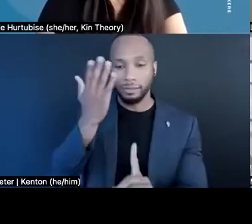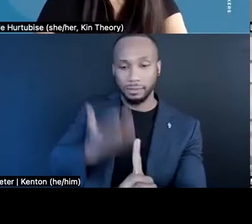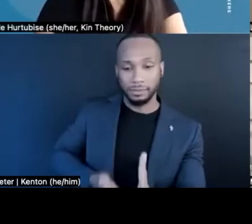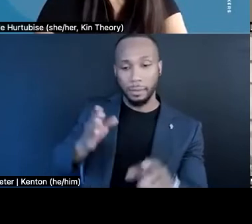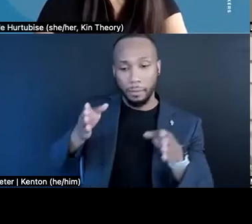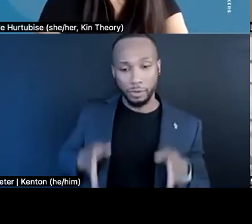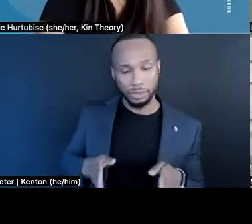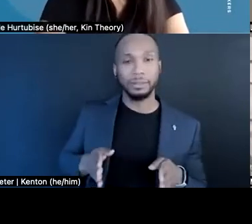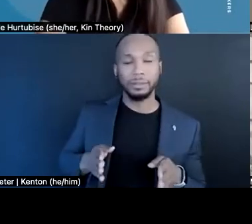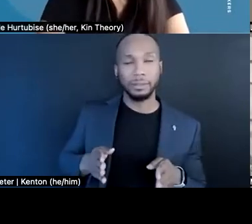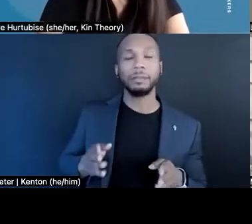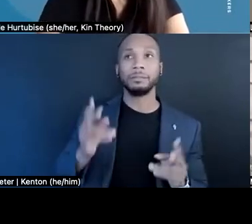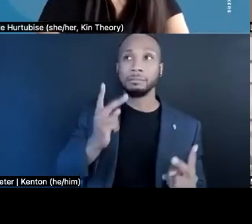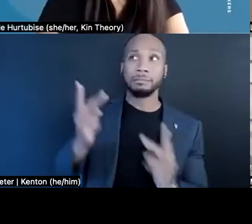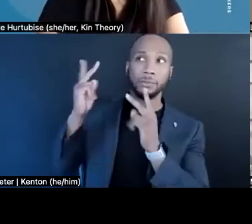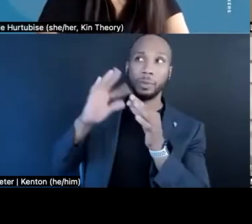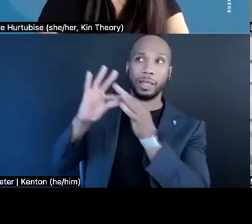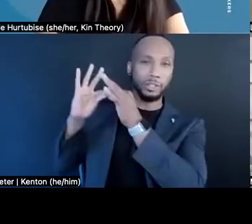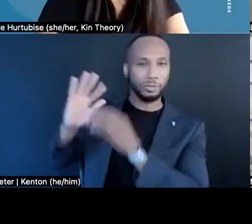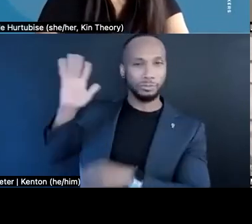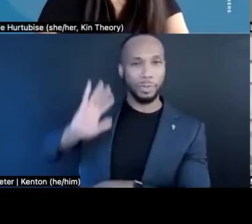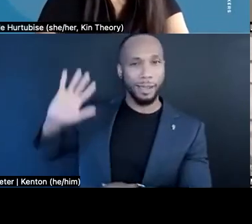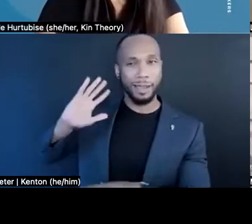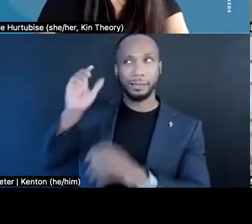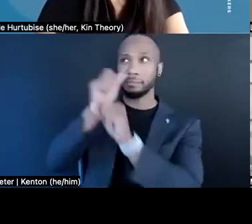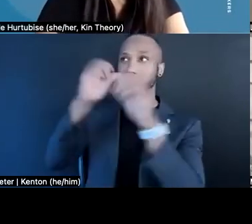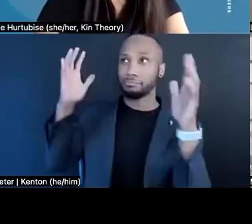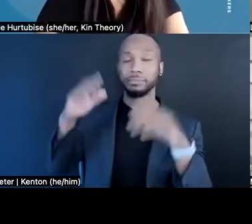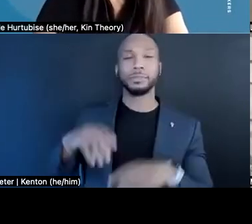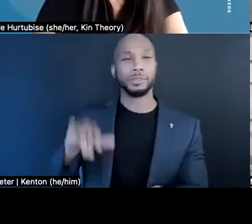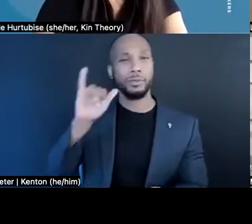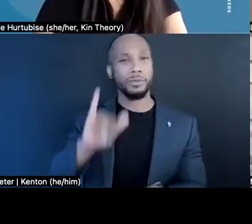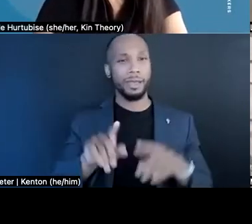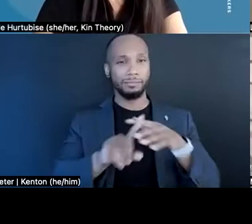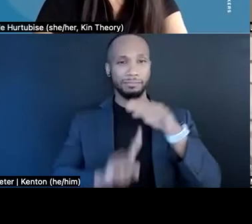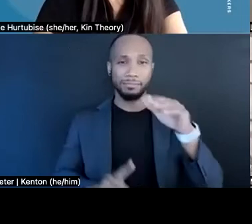historical relics of the past. And so I think this invisibility